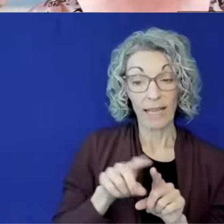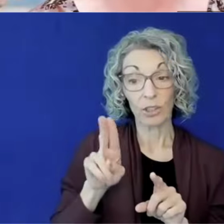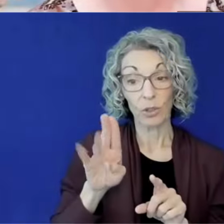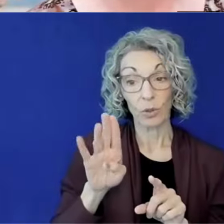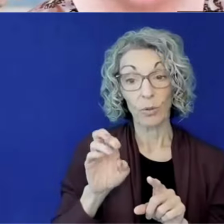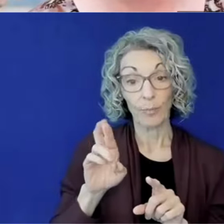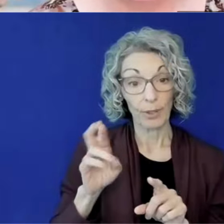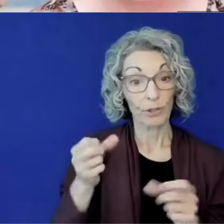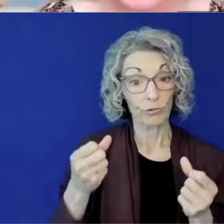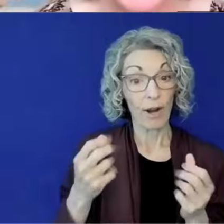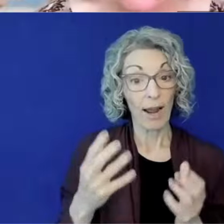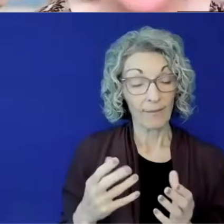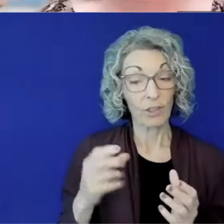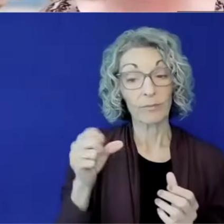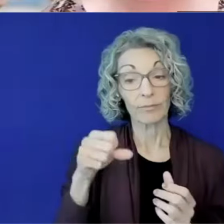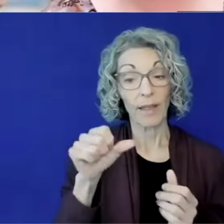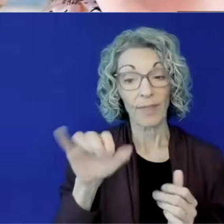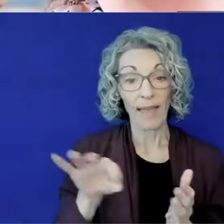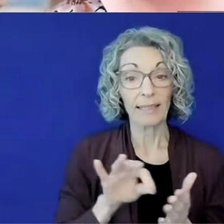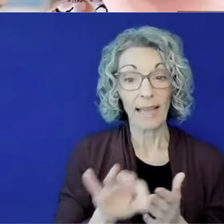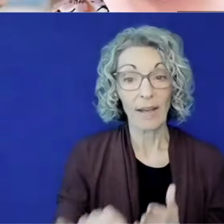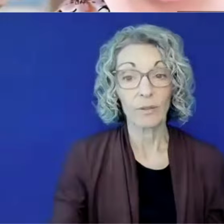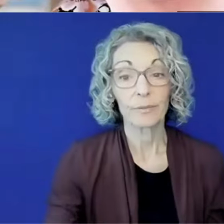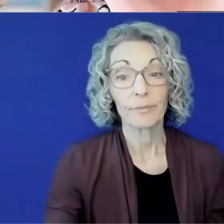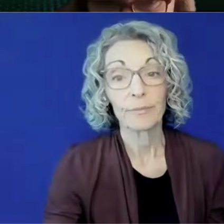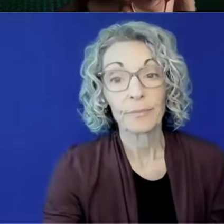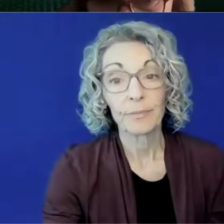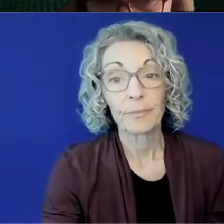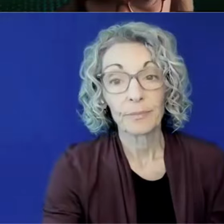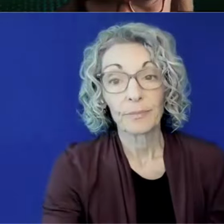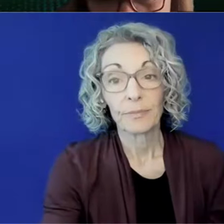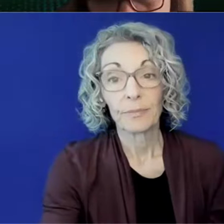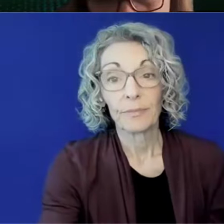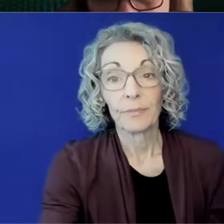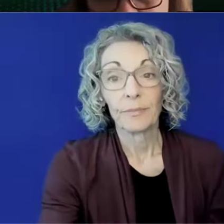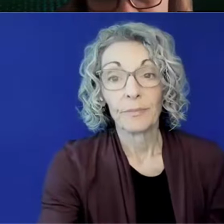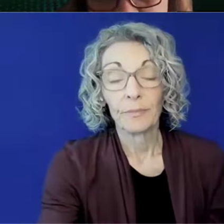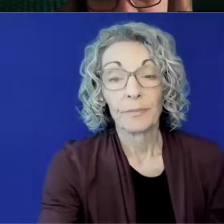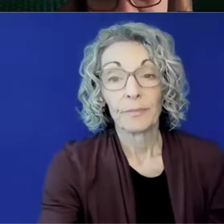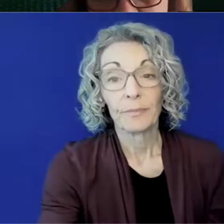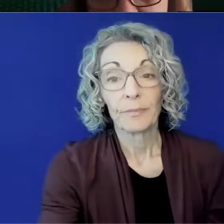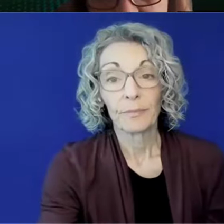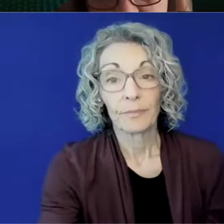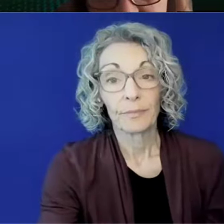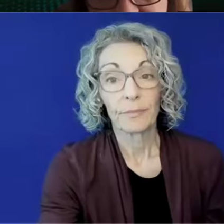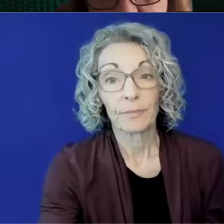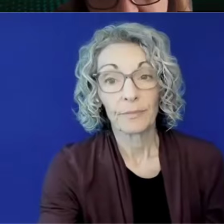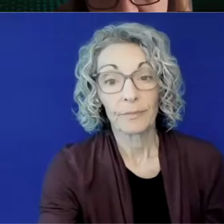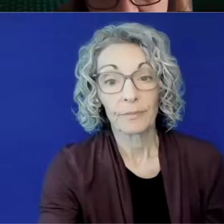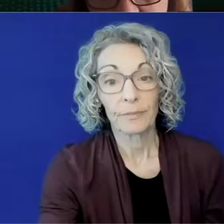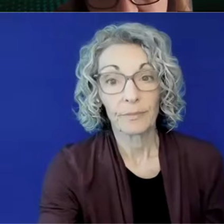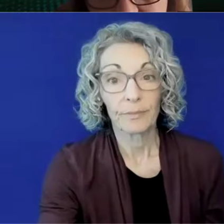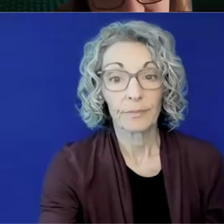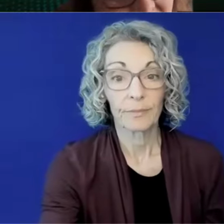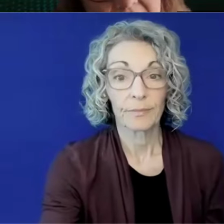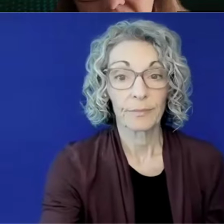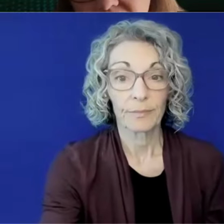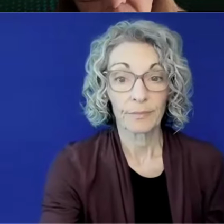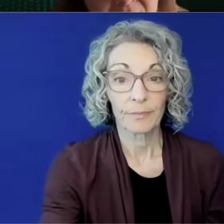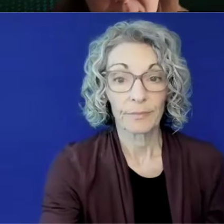Uber driver, then that's going to count as an IRWI. It says, how can you compare? Is there a simulator somewhere?